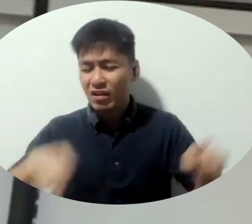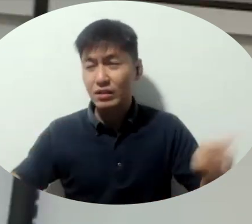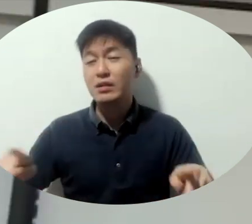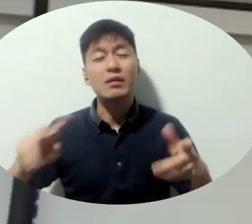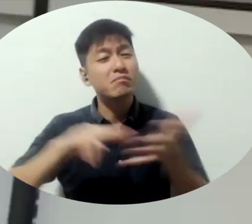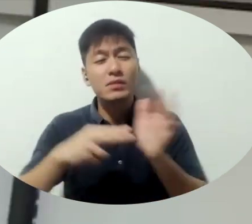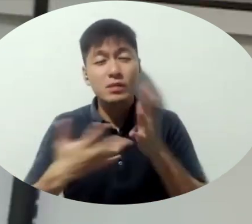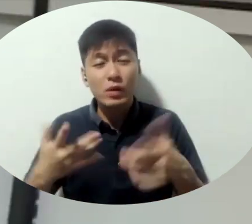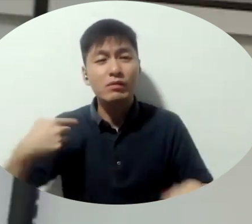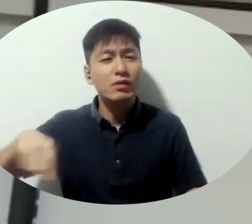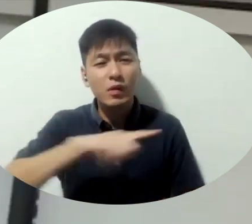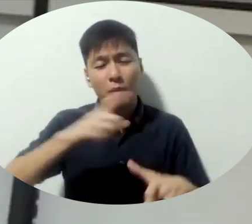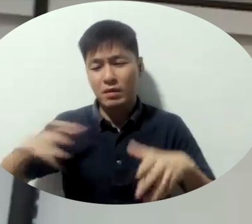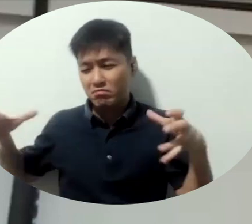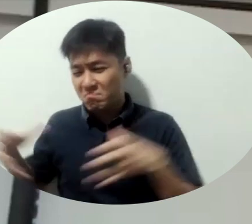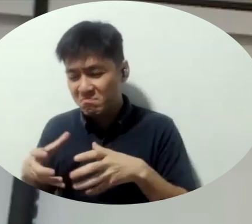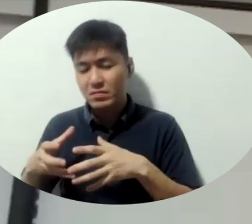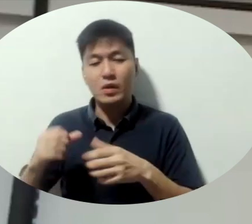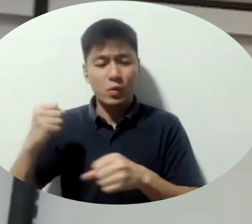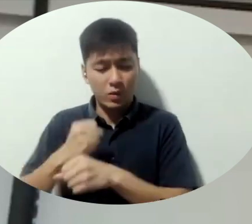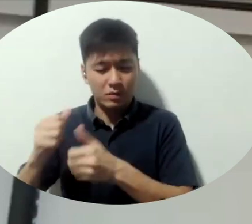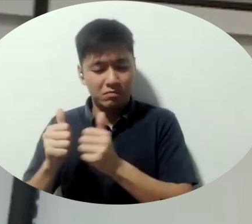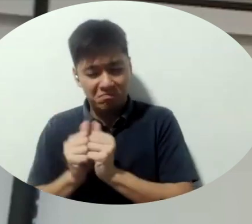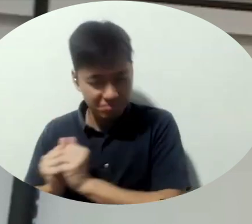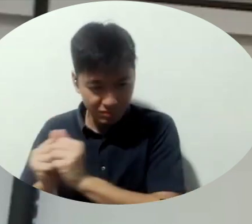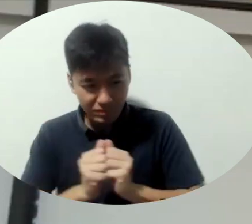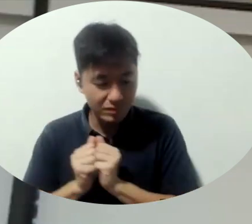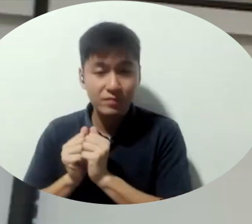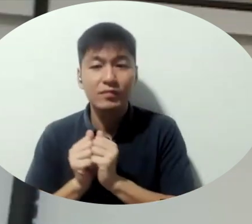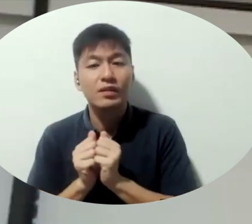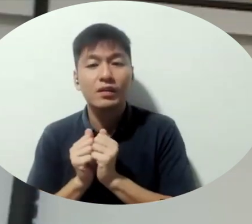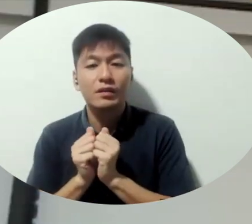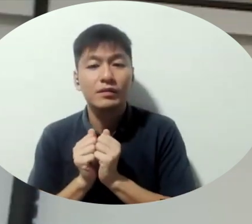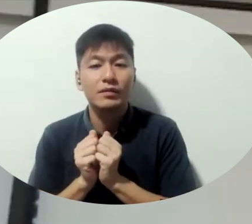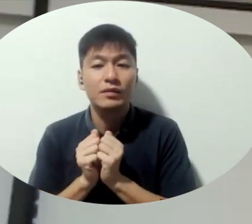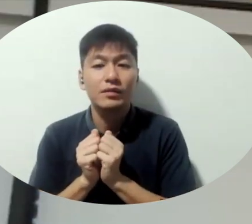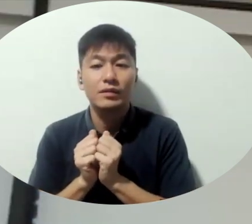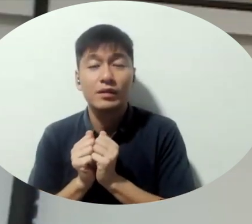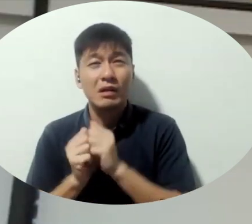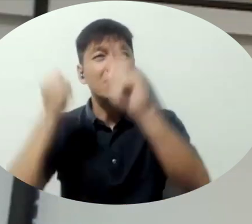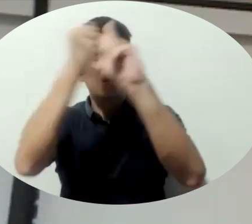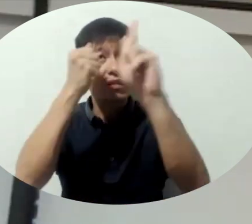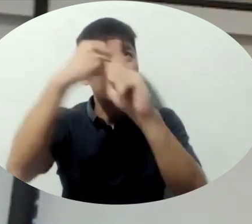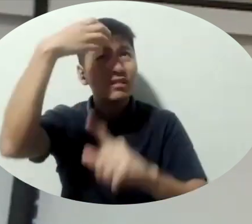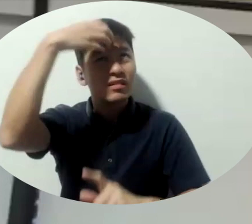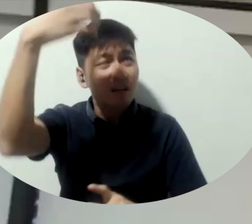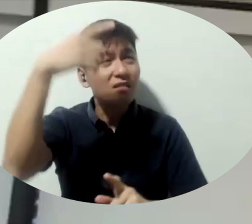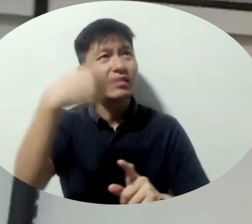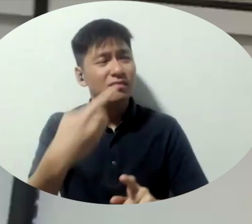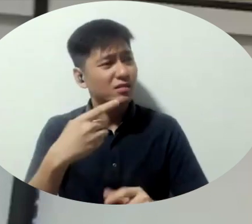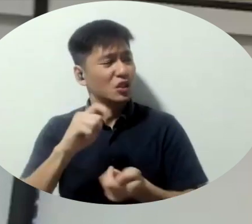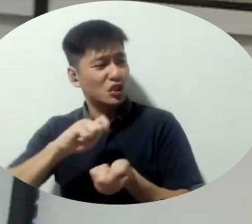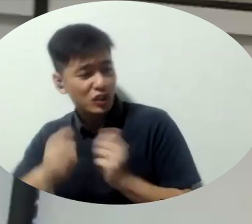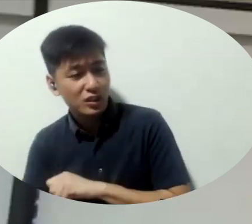constant passion and information that we share with our policymakers, because we're the